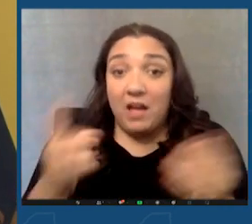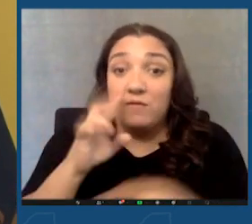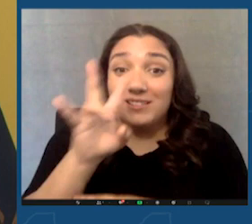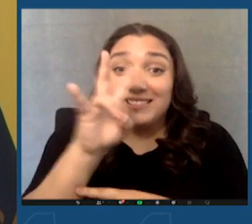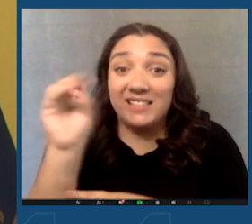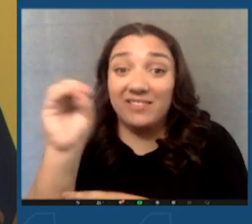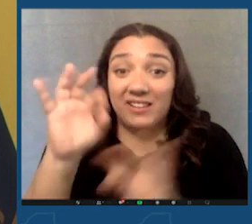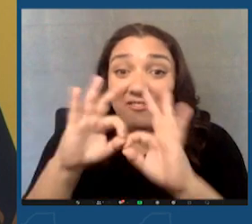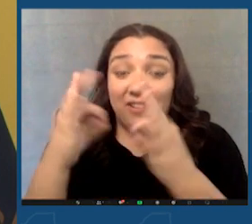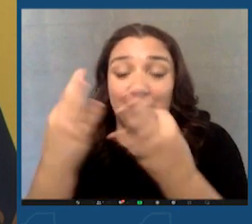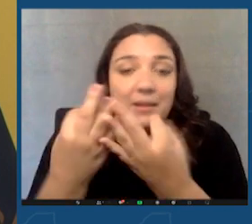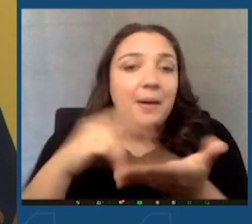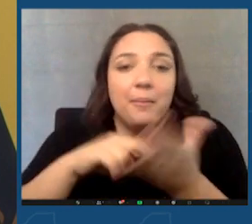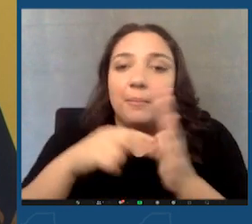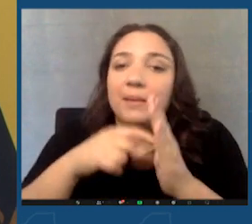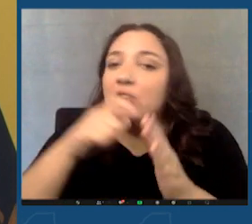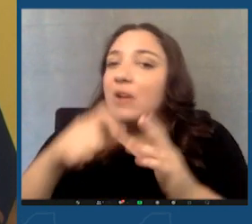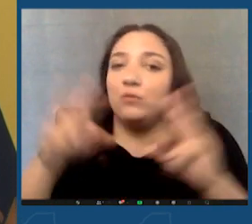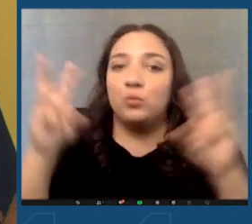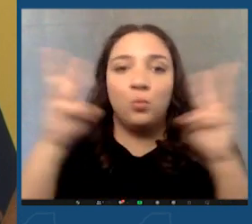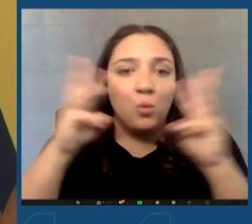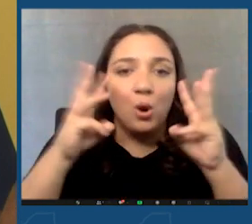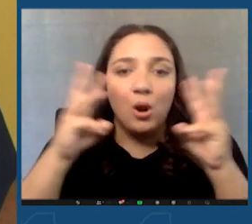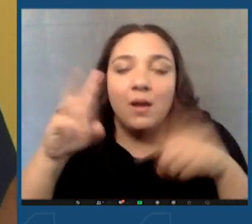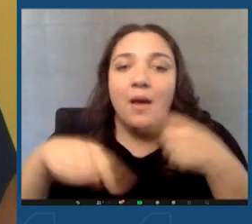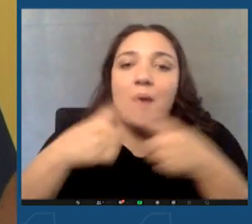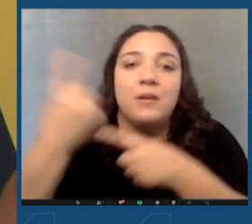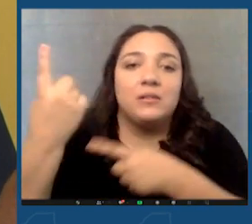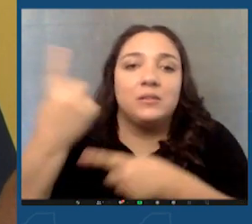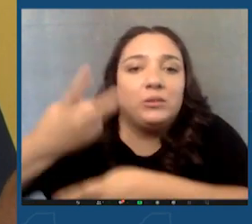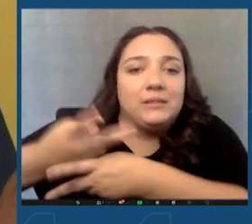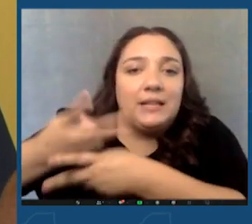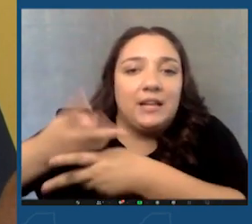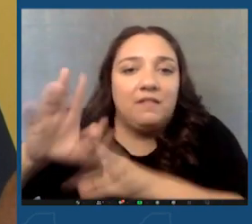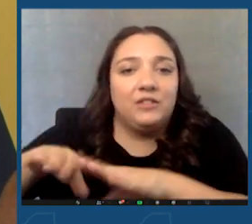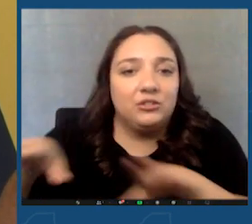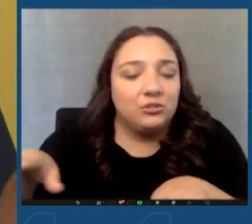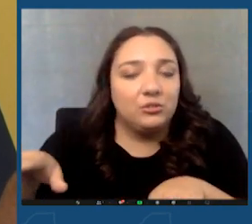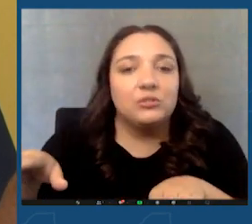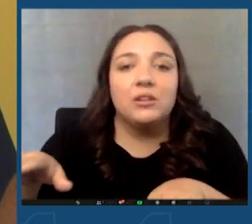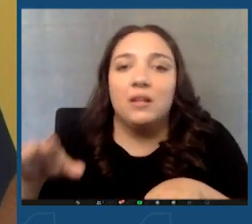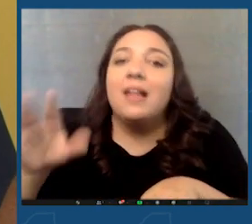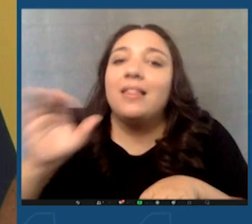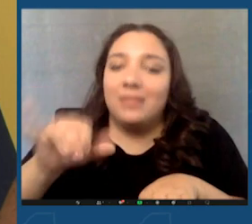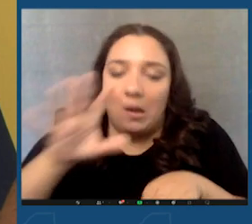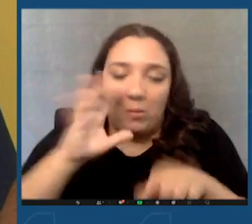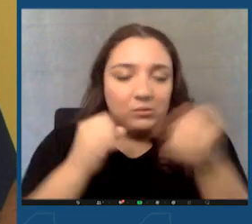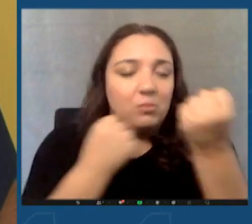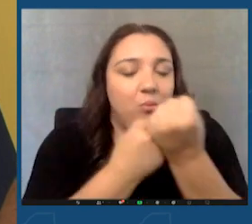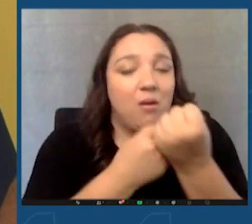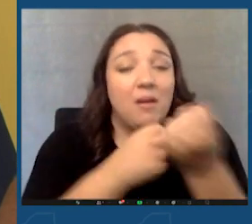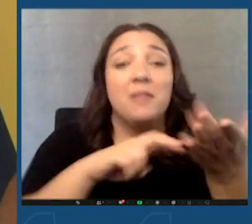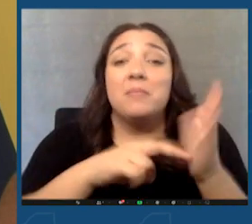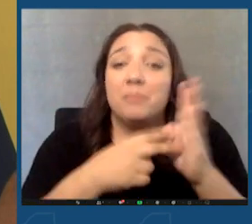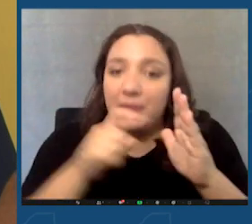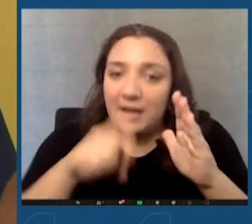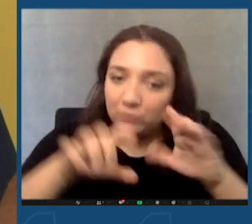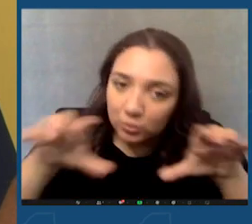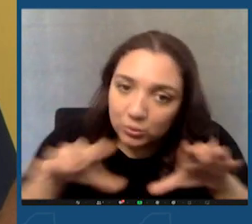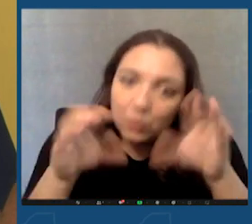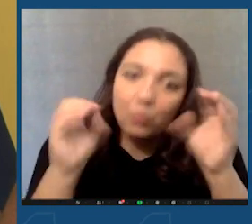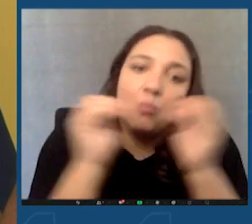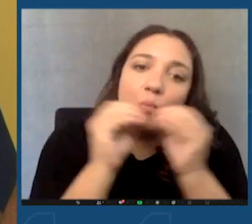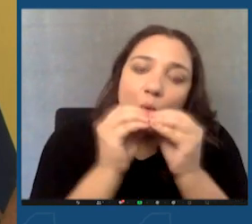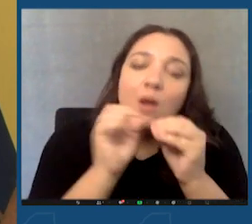care services is really just going to help lift them up. And we have to do more. We have to continue investing in these